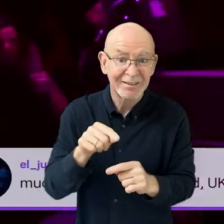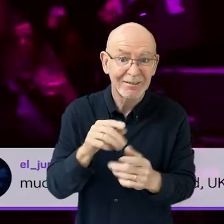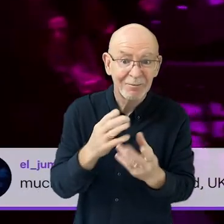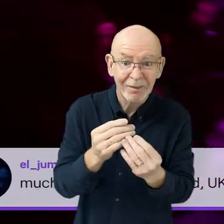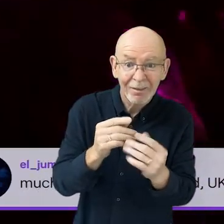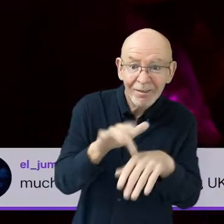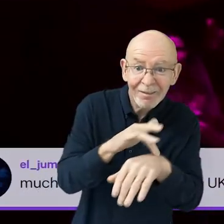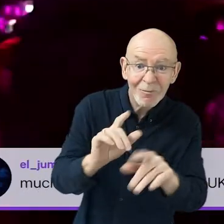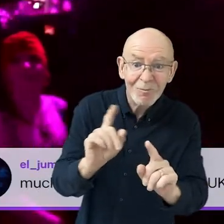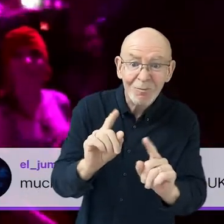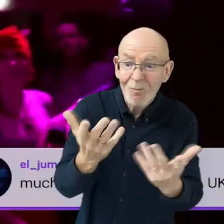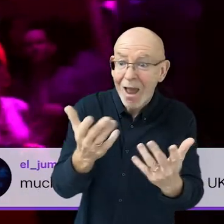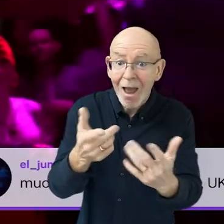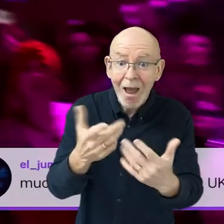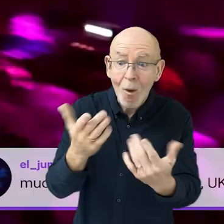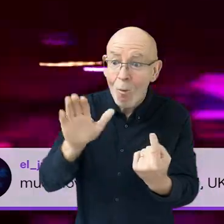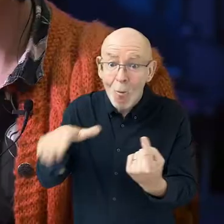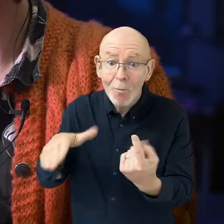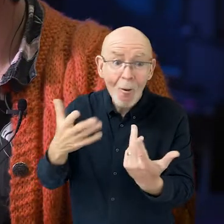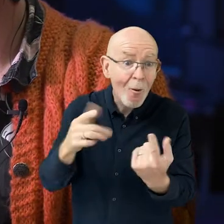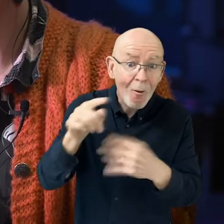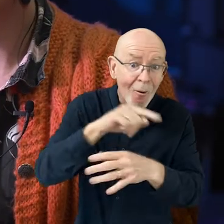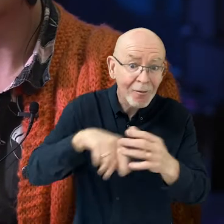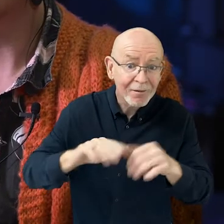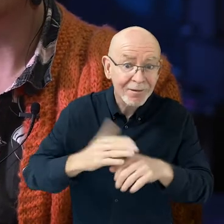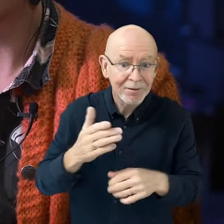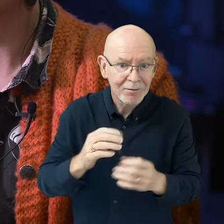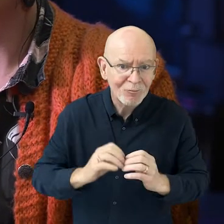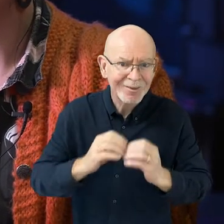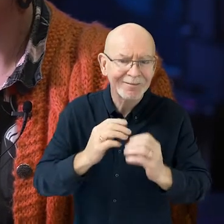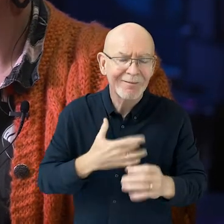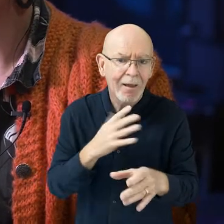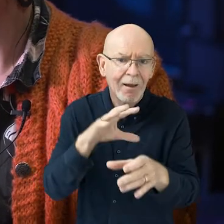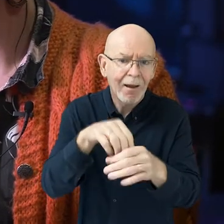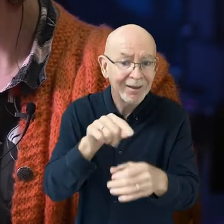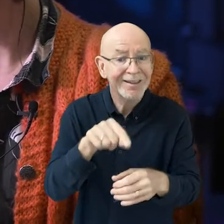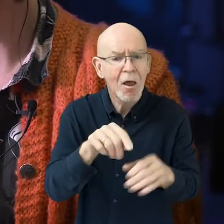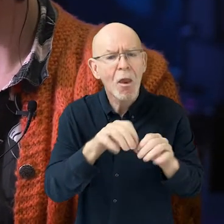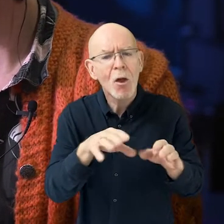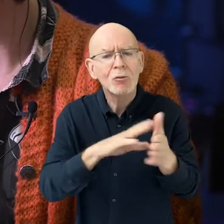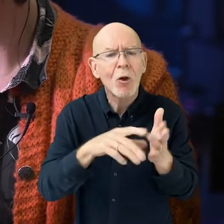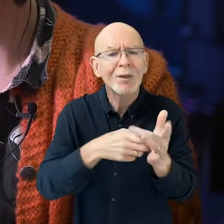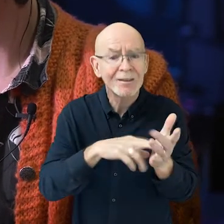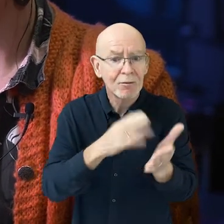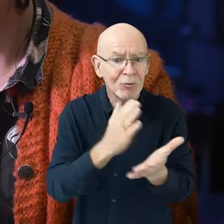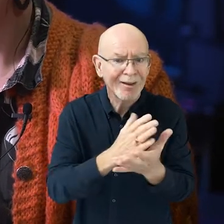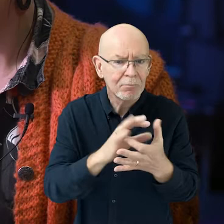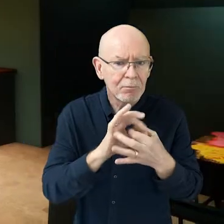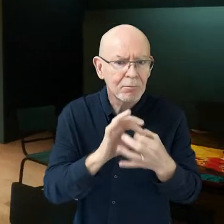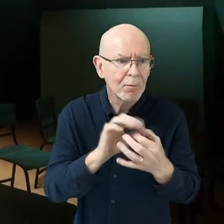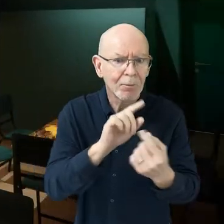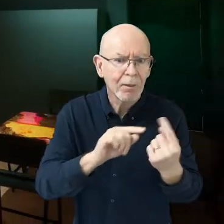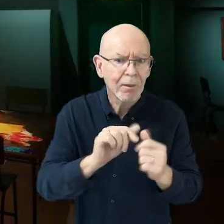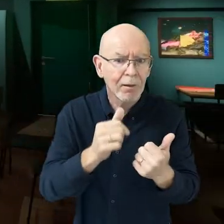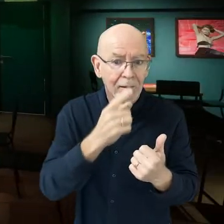book, no matter where you are in the world. I think because of all of our experience in creating real life spaces, that's what's made Lost Horizon really resonate with